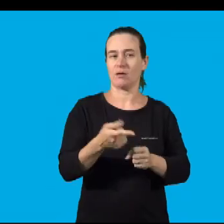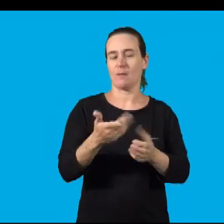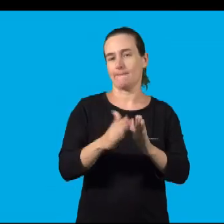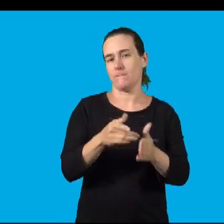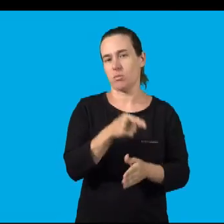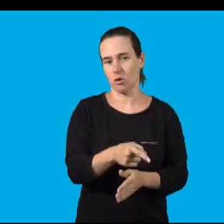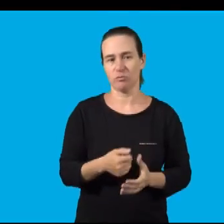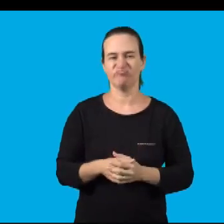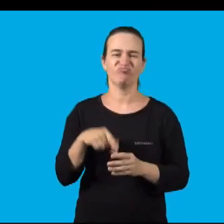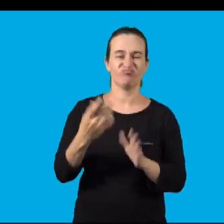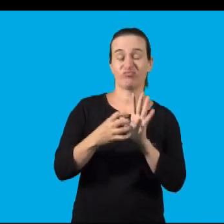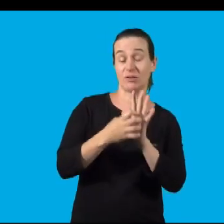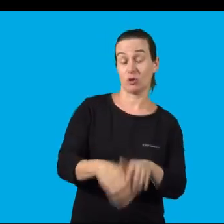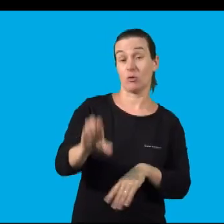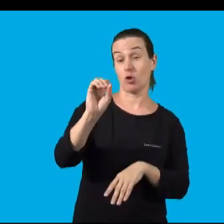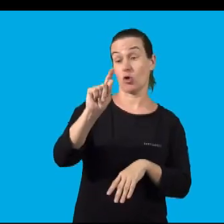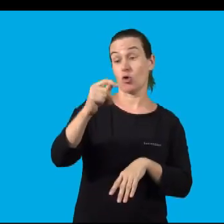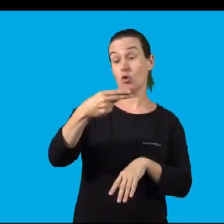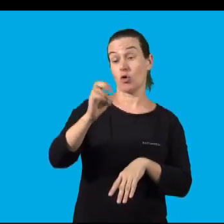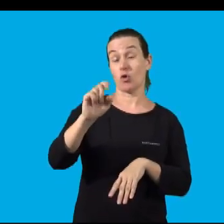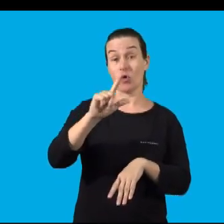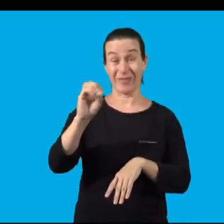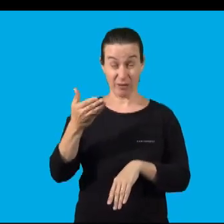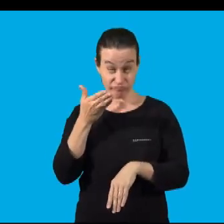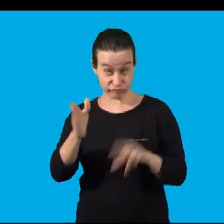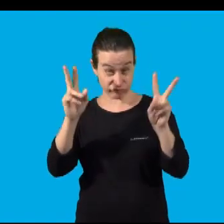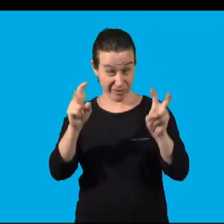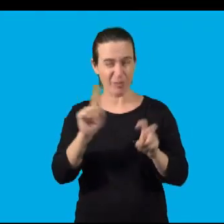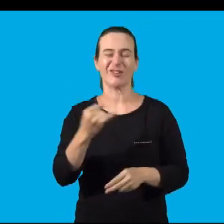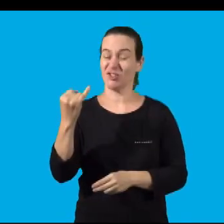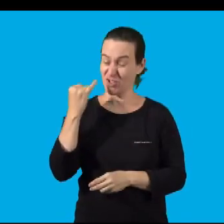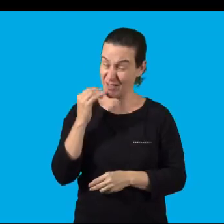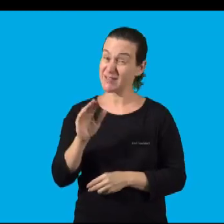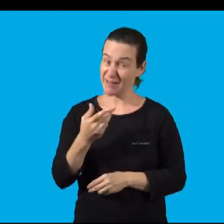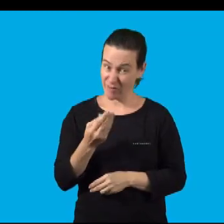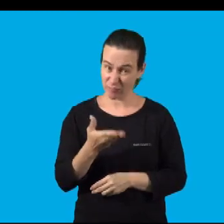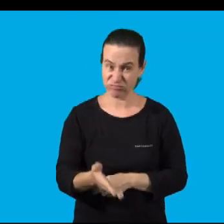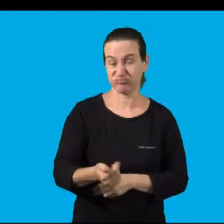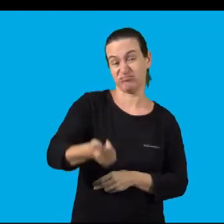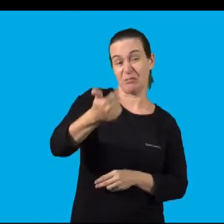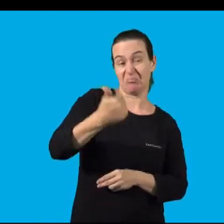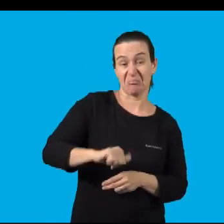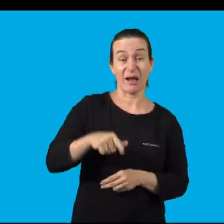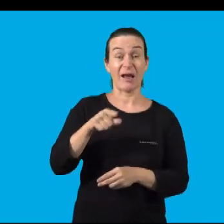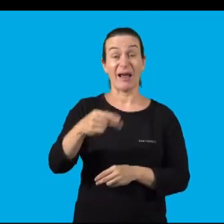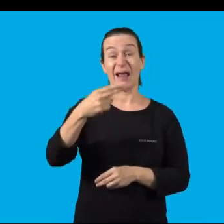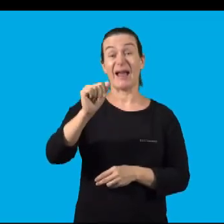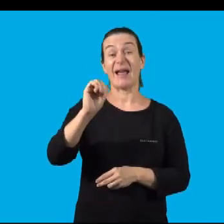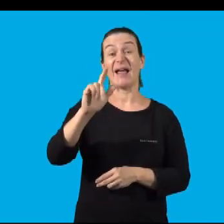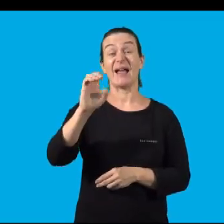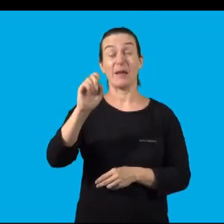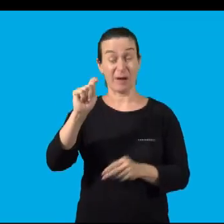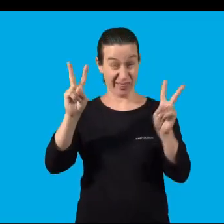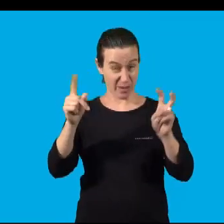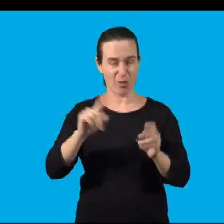a work of art or literature. For example, in Othello, the theme of jealousy is prevalent. In Hamlet, we've got the theme of corruption.